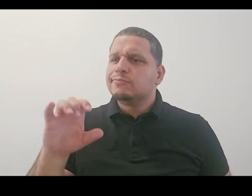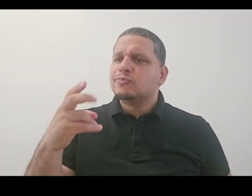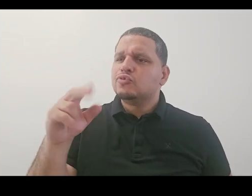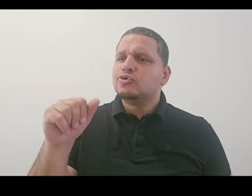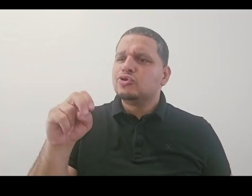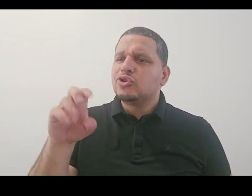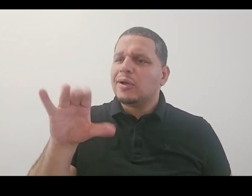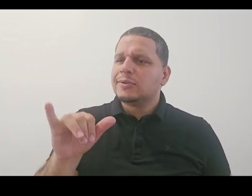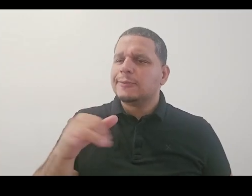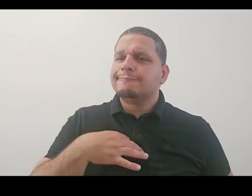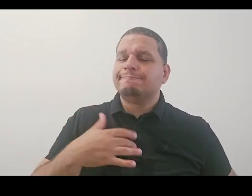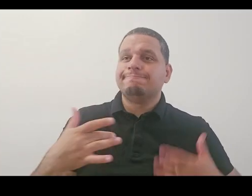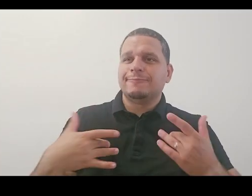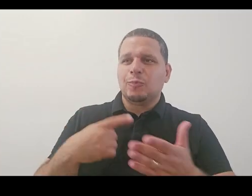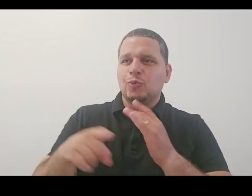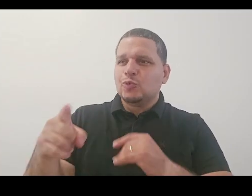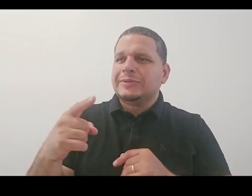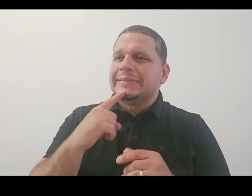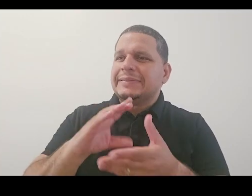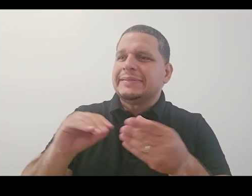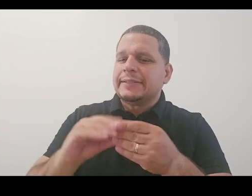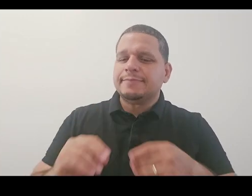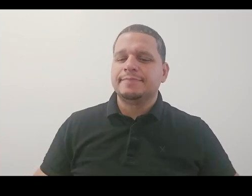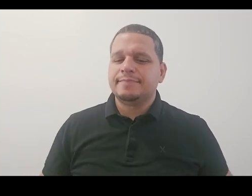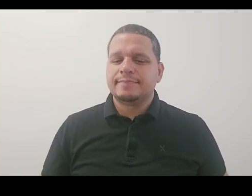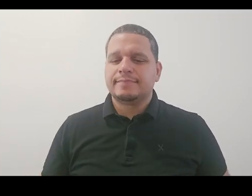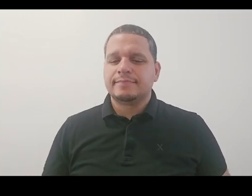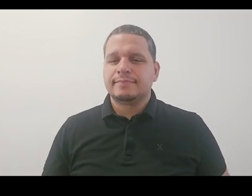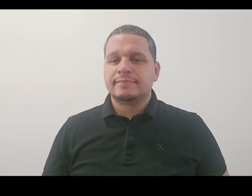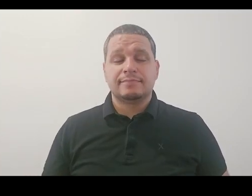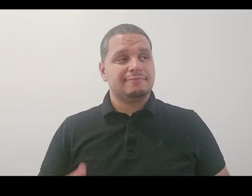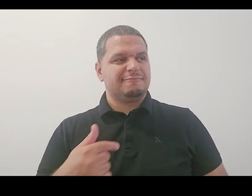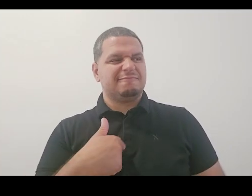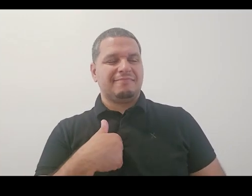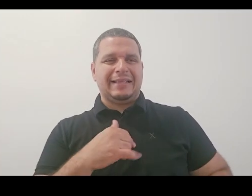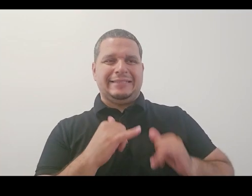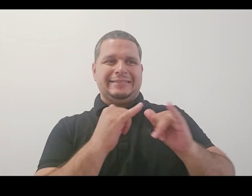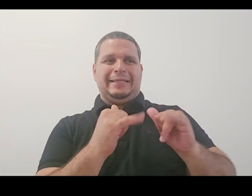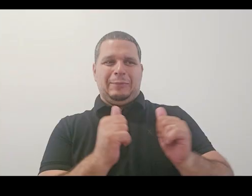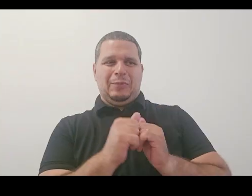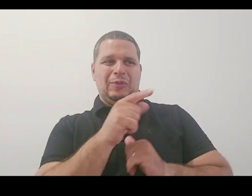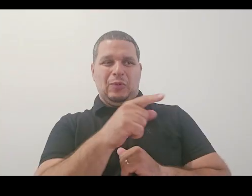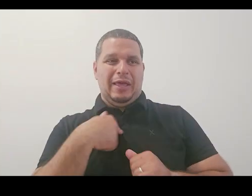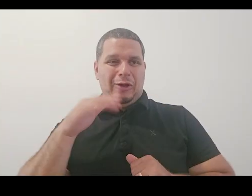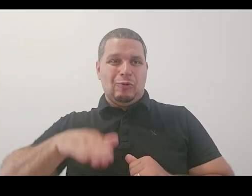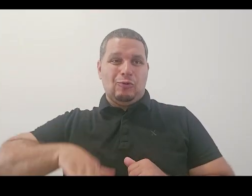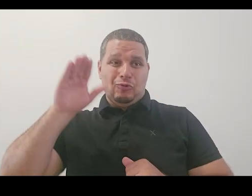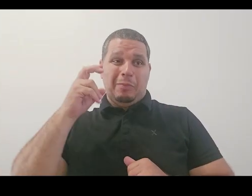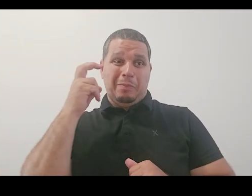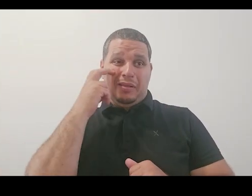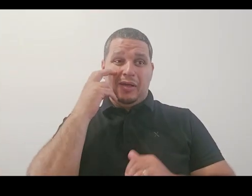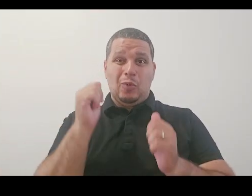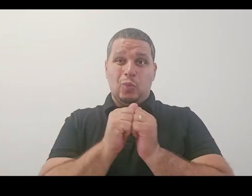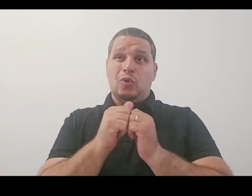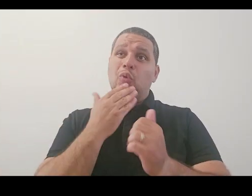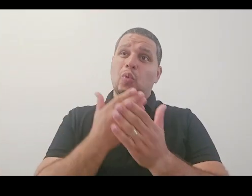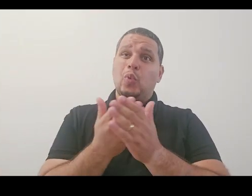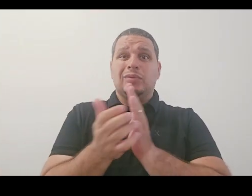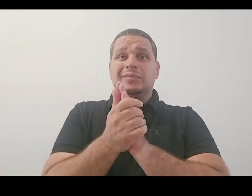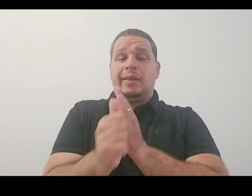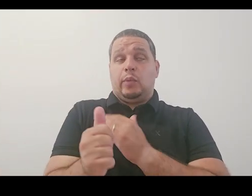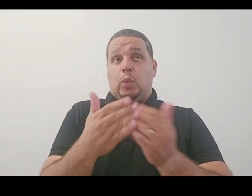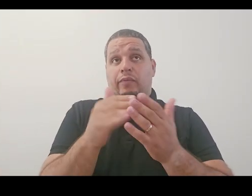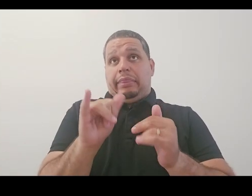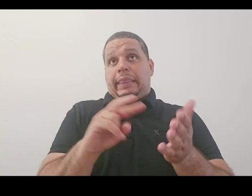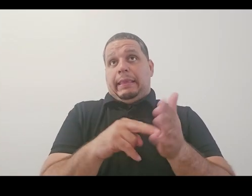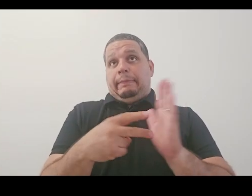about you, Chansey? I'm eager to hear what you have to say. So I had kind of a similar trajectory to you in that I grew up blind with quote unquote good